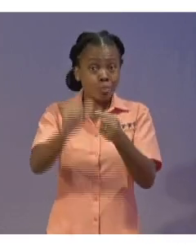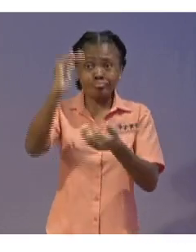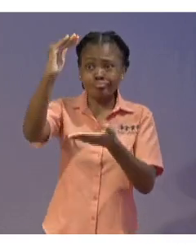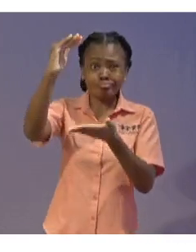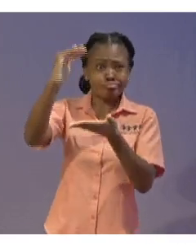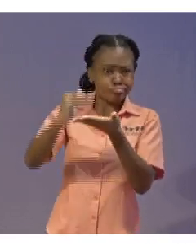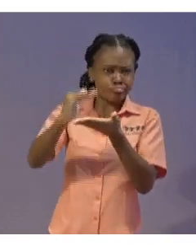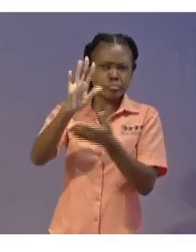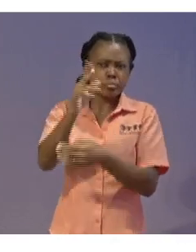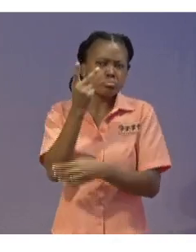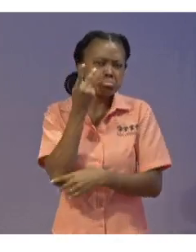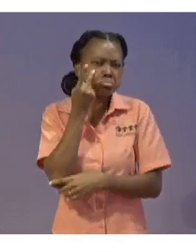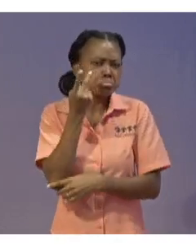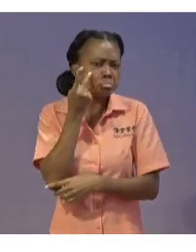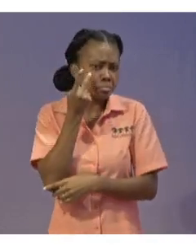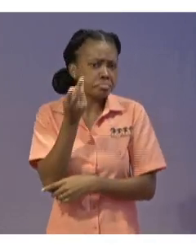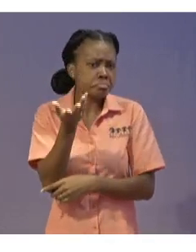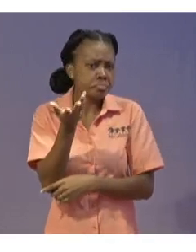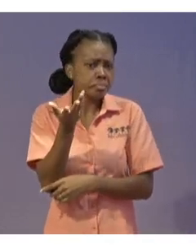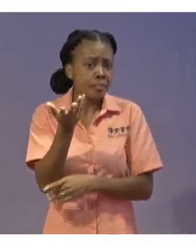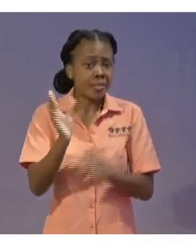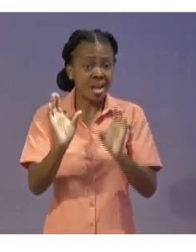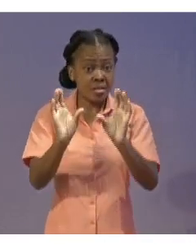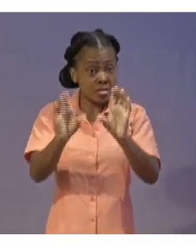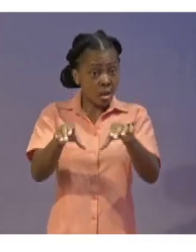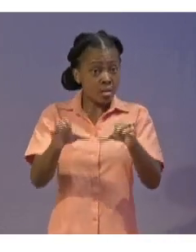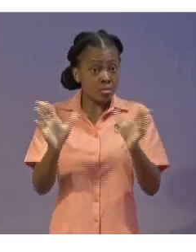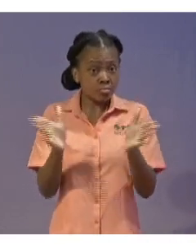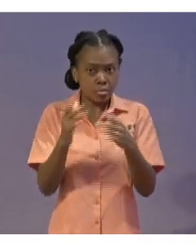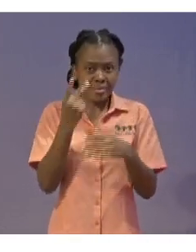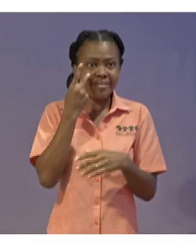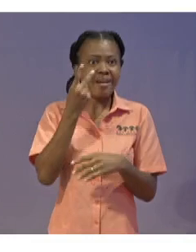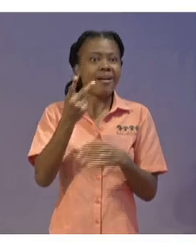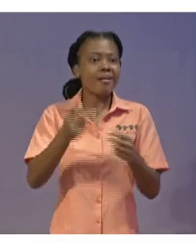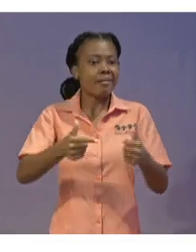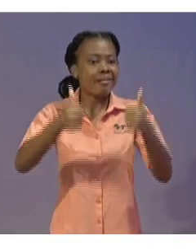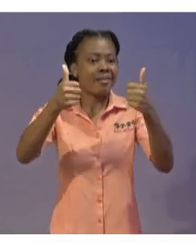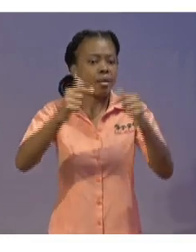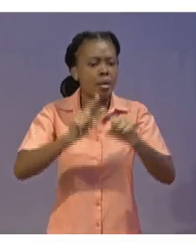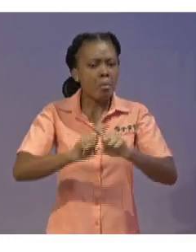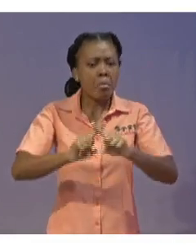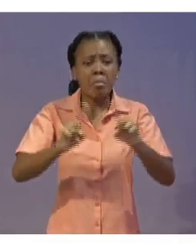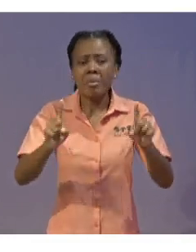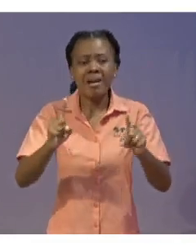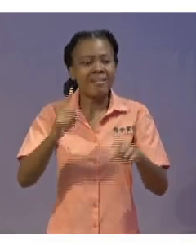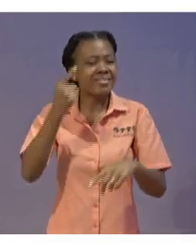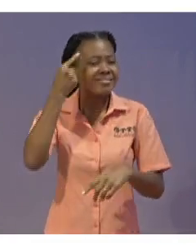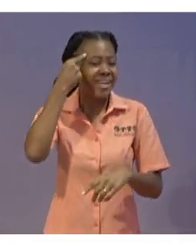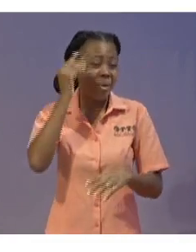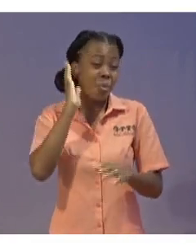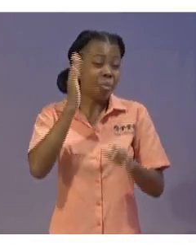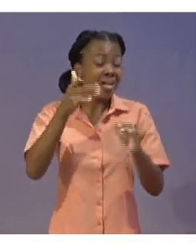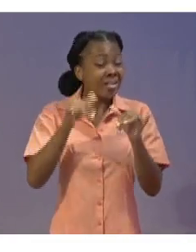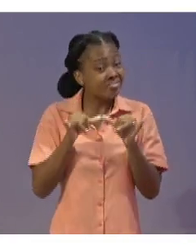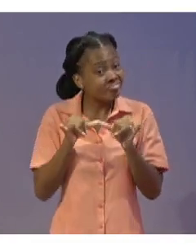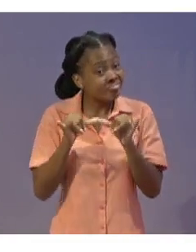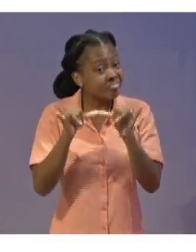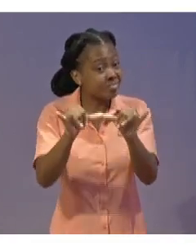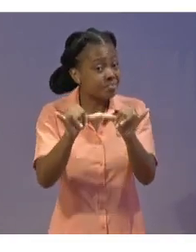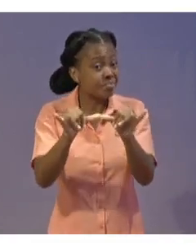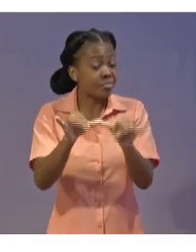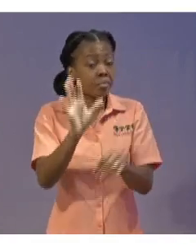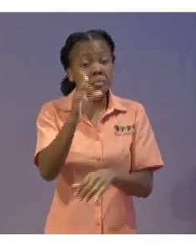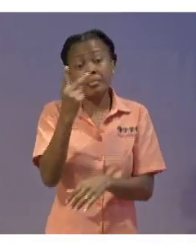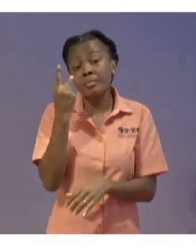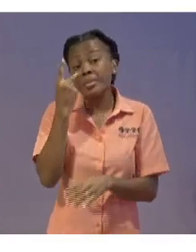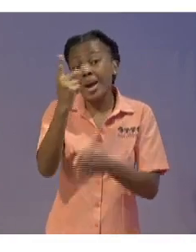was potentially encouraging looking, was not one we expected to be maintained. And we do see that the week 1 figure has now come back